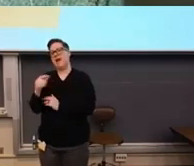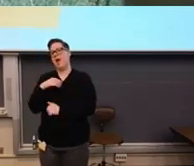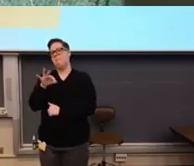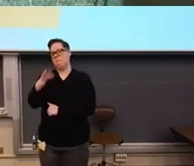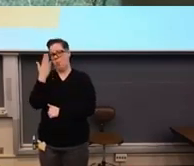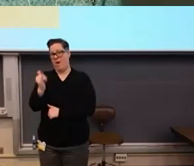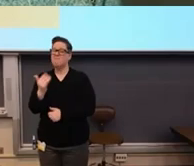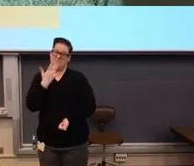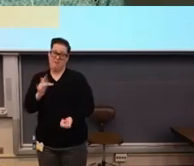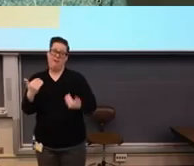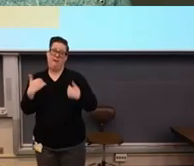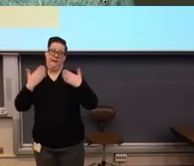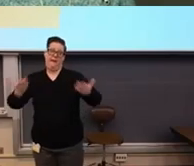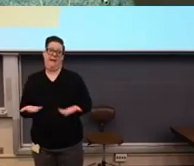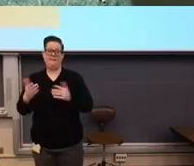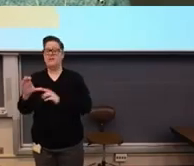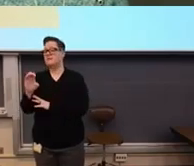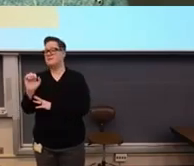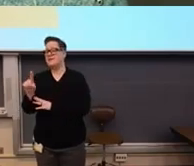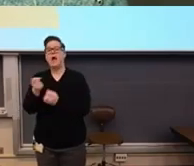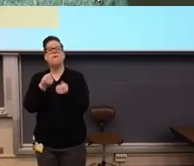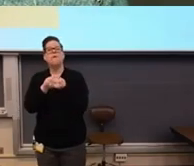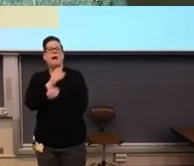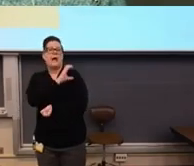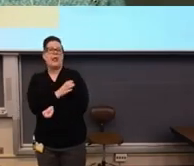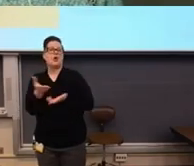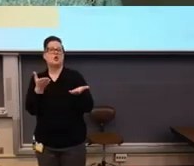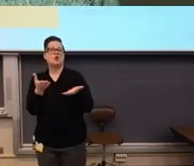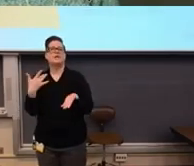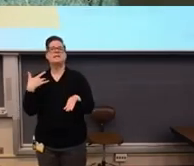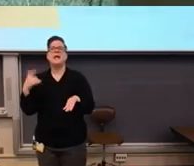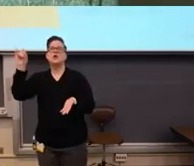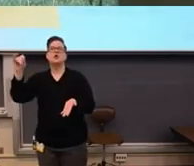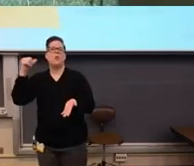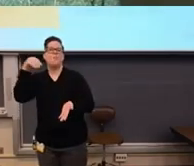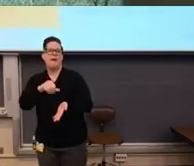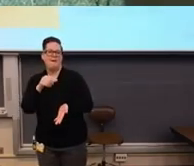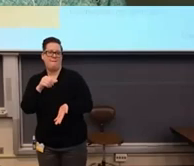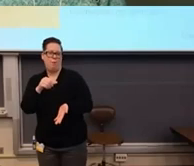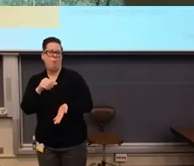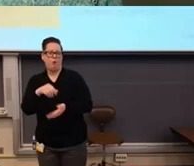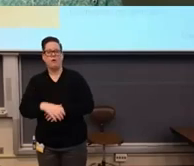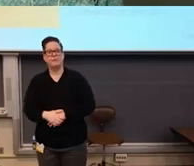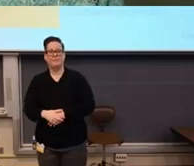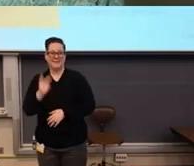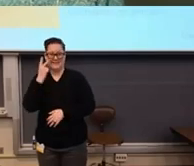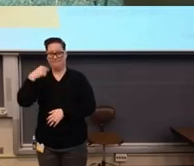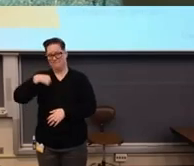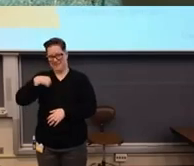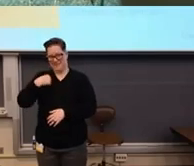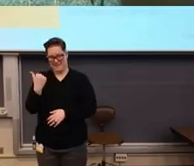to have it because it supports clinical services that are not generally reimbursable. So you'll see it's myself